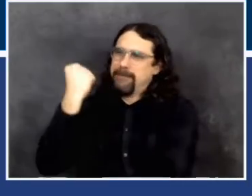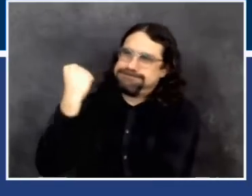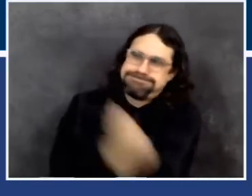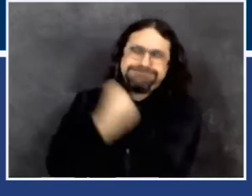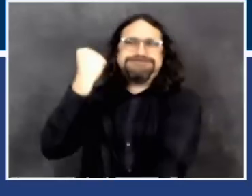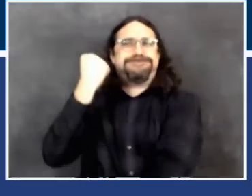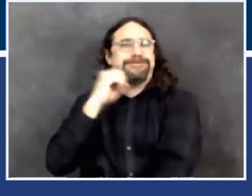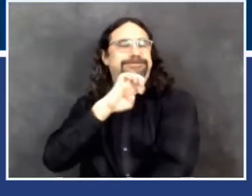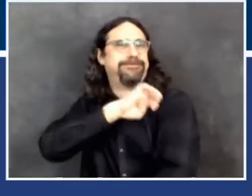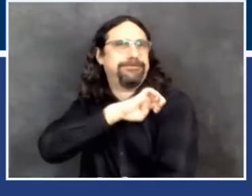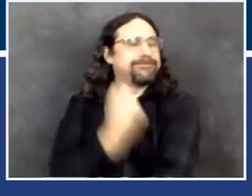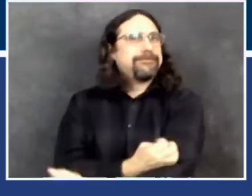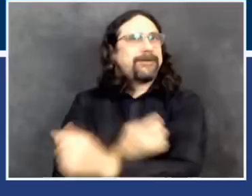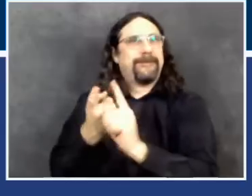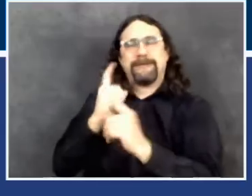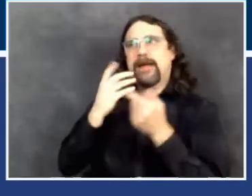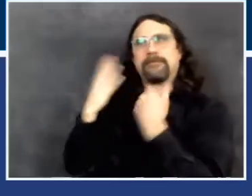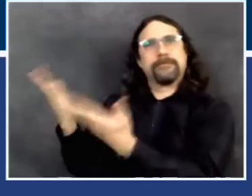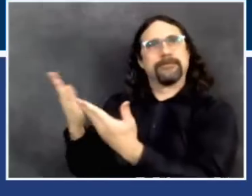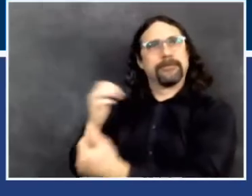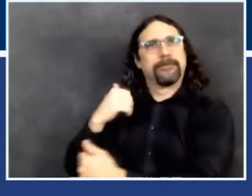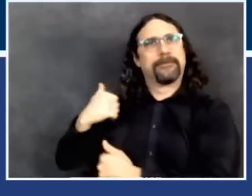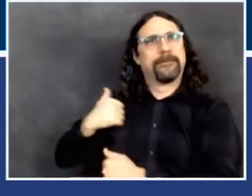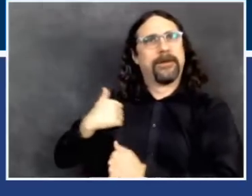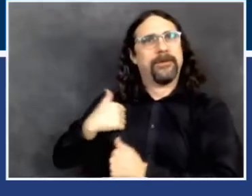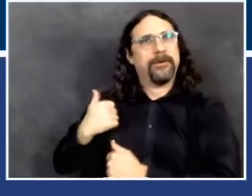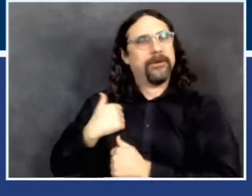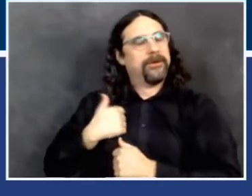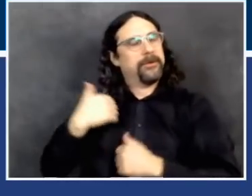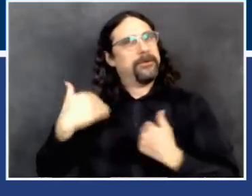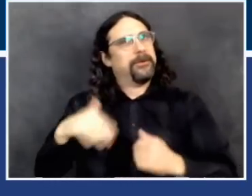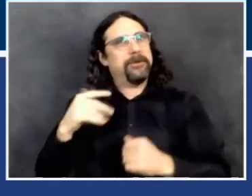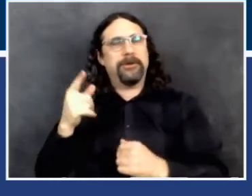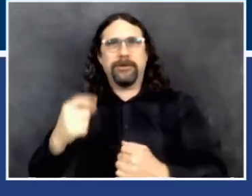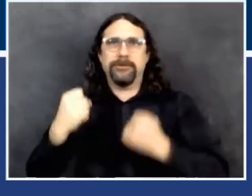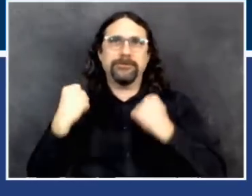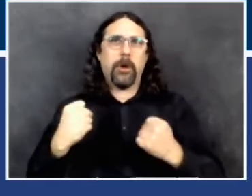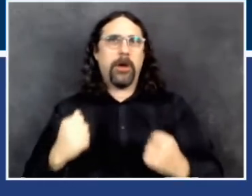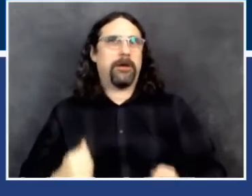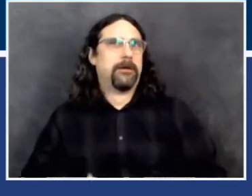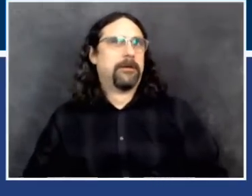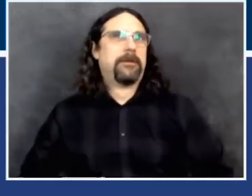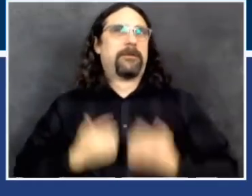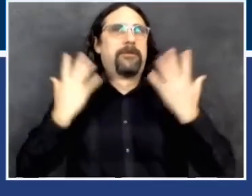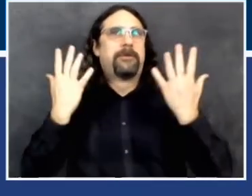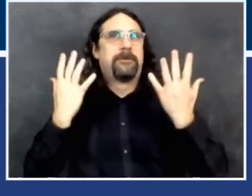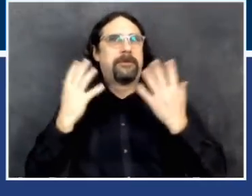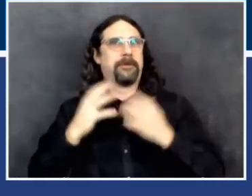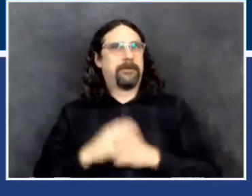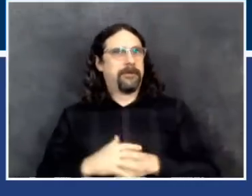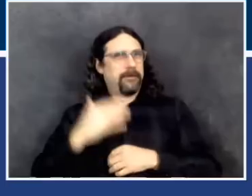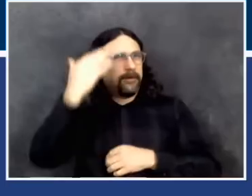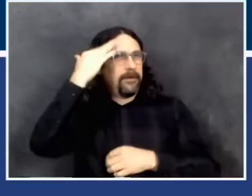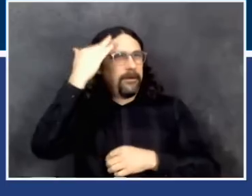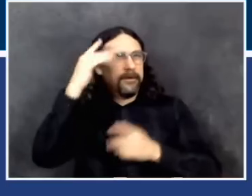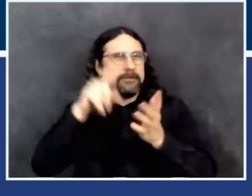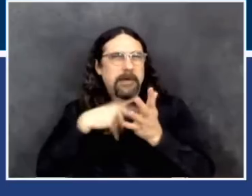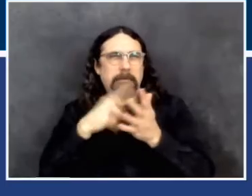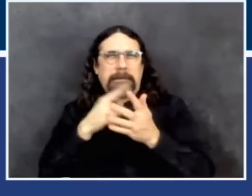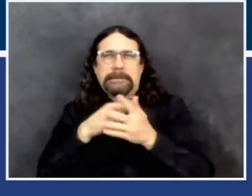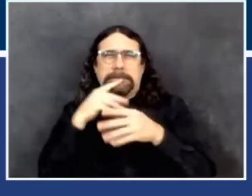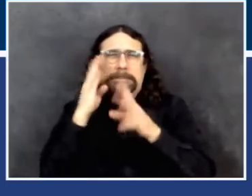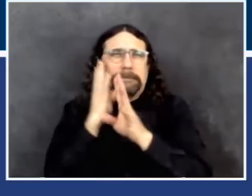did come. The reinforcements did come, and it's making a huge difference. The first wave was almost 300 medical